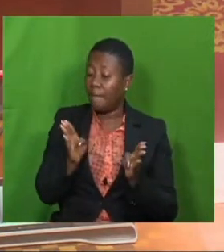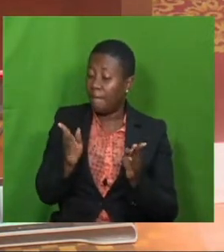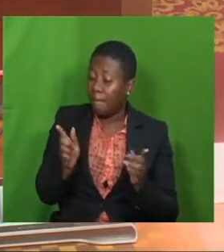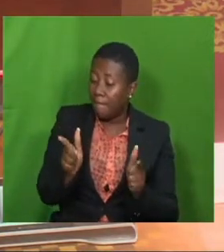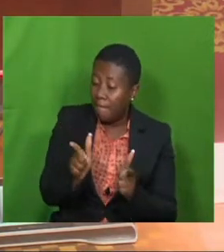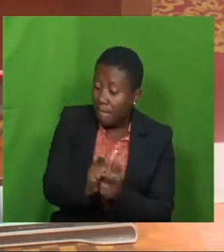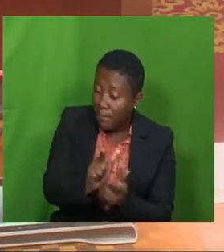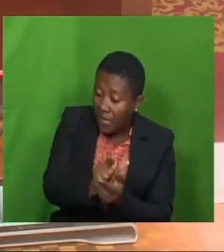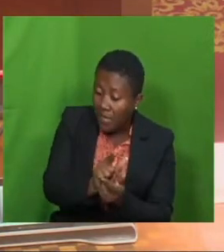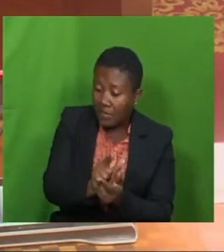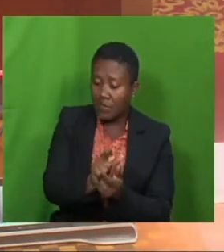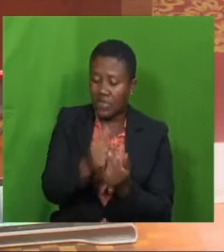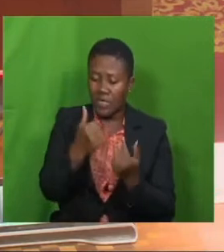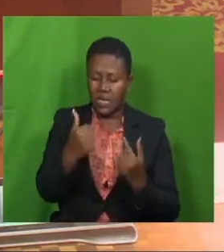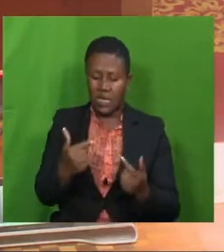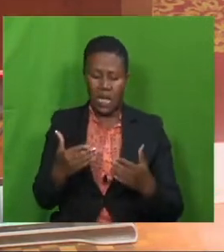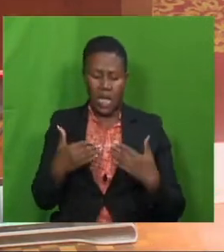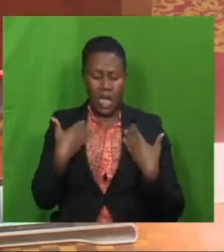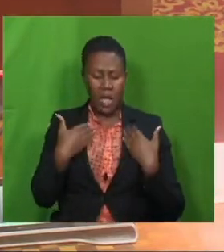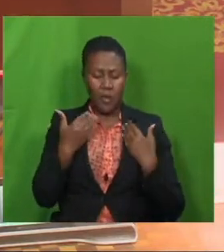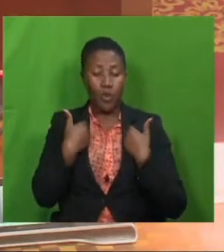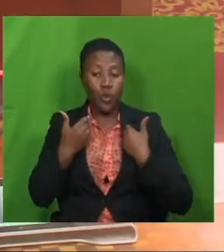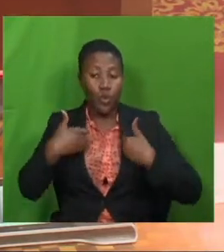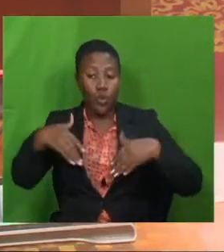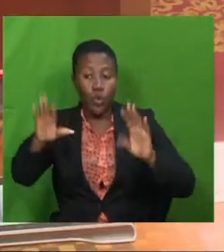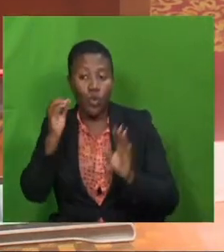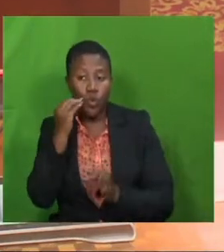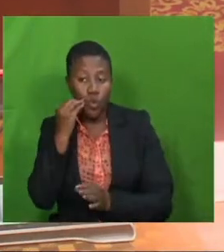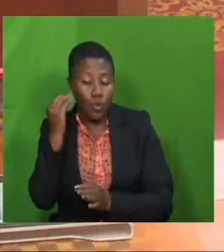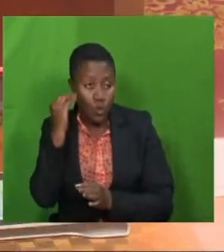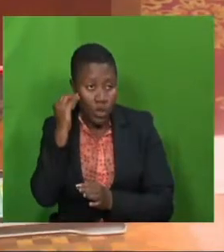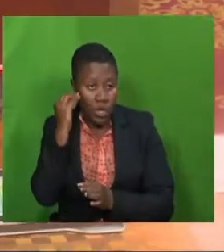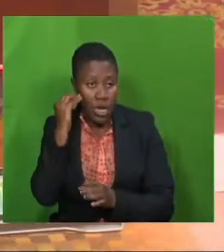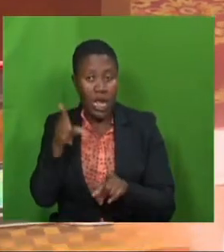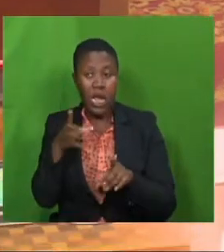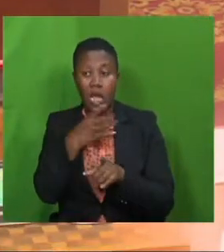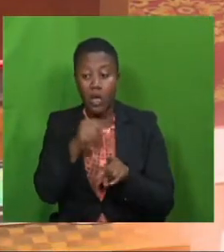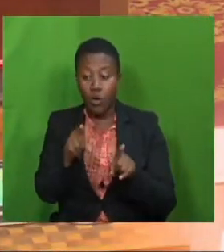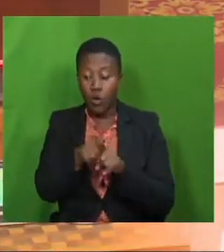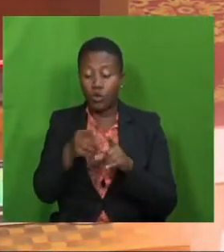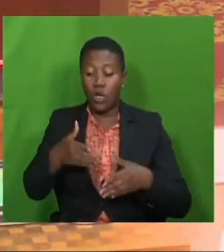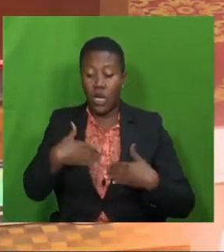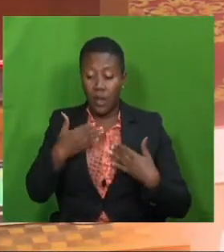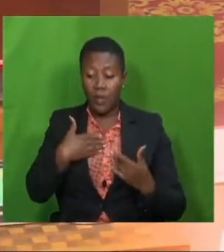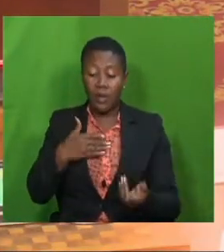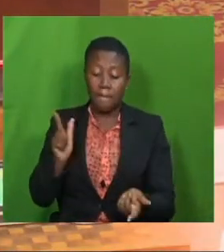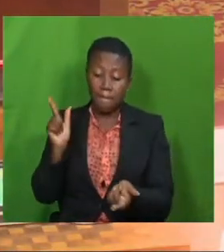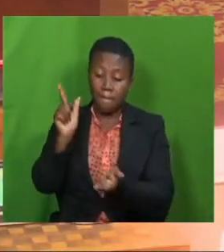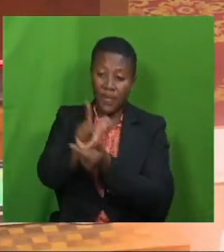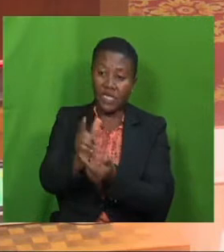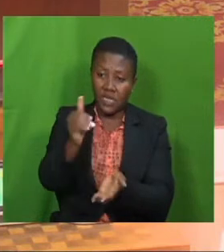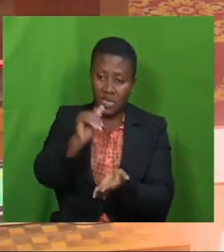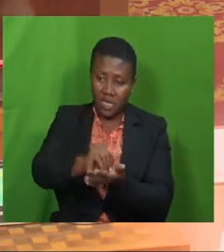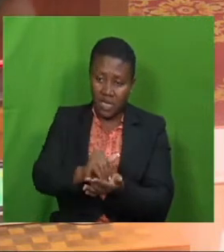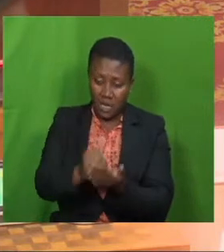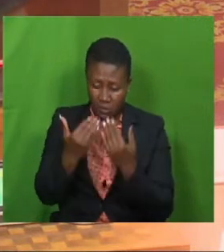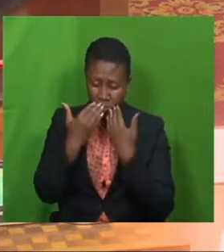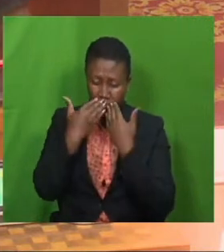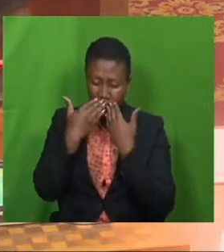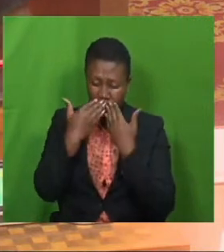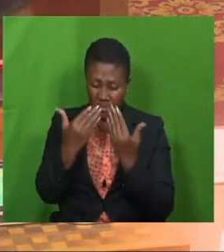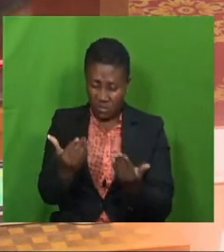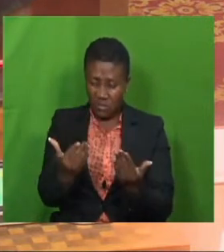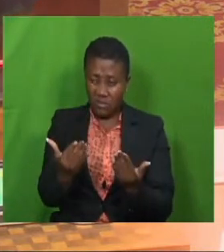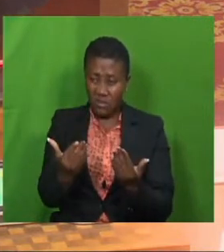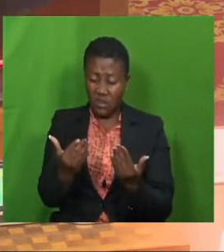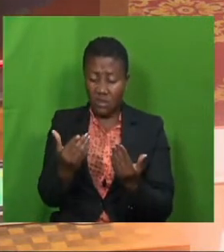are we parting, happy we meet again. I thank you, Mr. Speaker, for